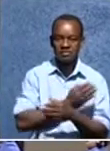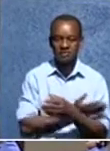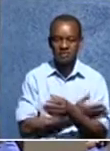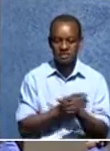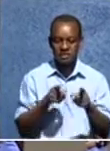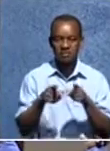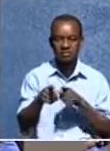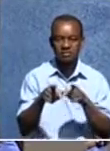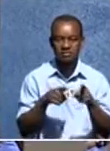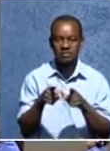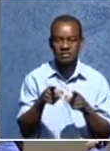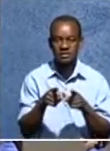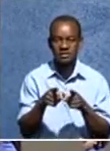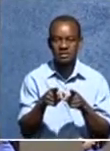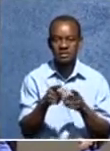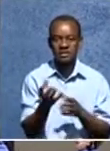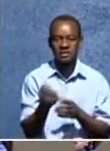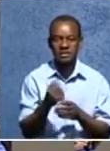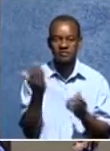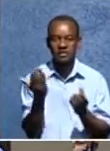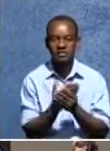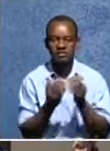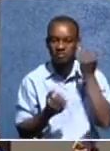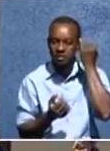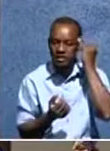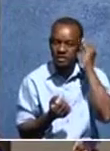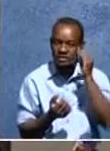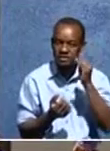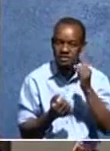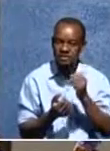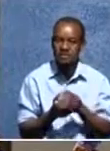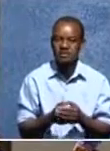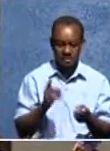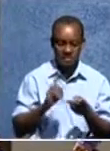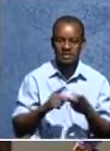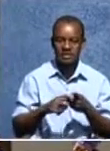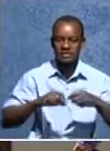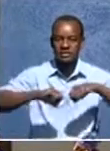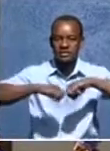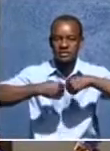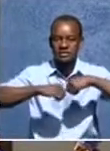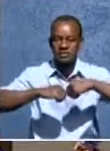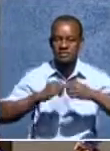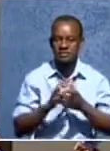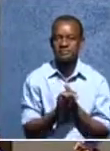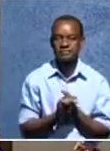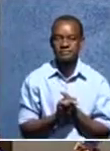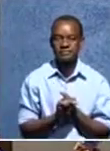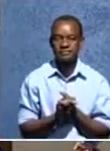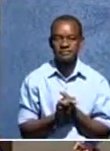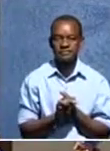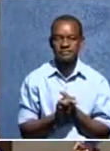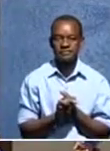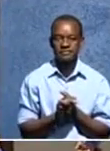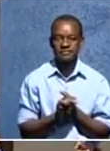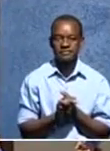and creativity in the service delivery, the challenge, one can say, is more on the SME players to rise to the occasion. Claudine